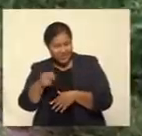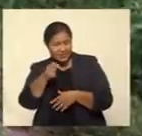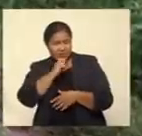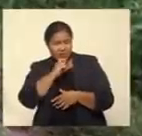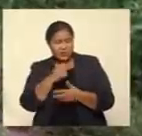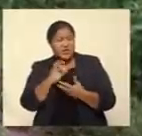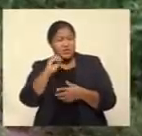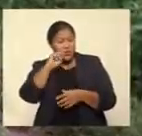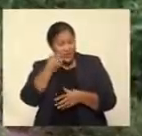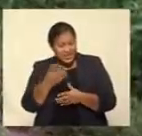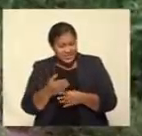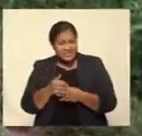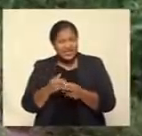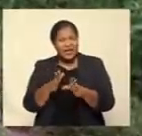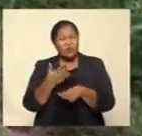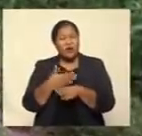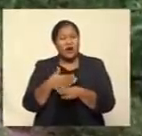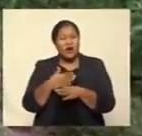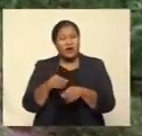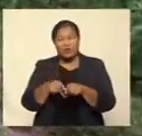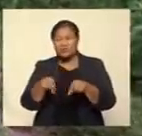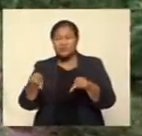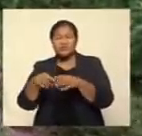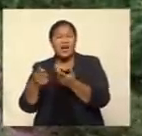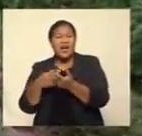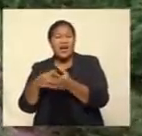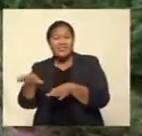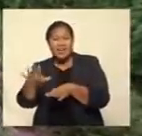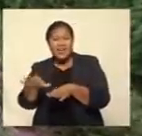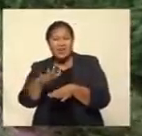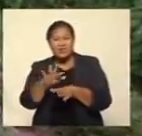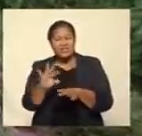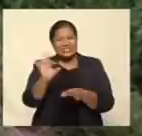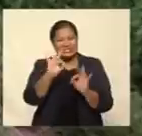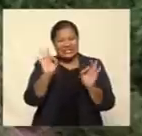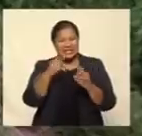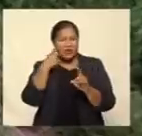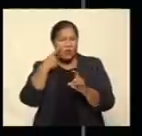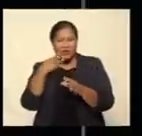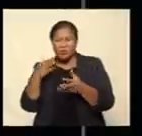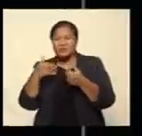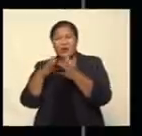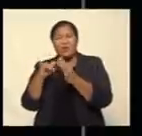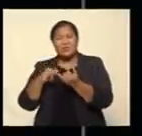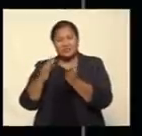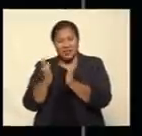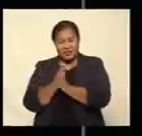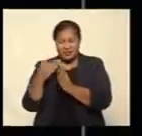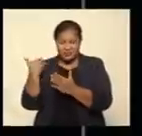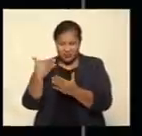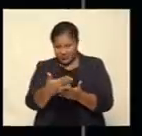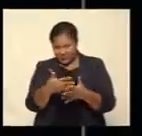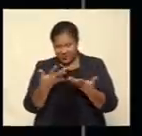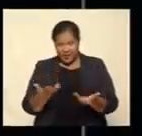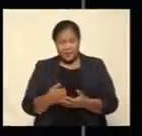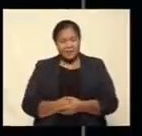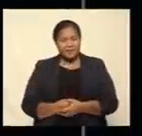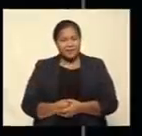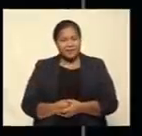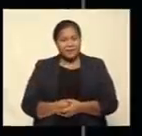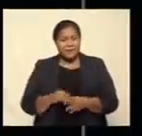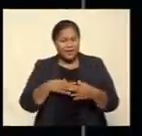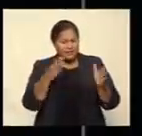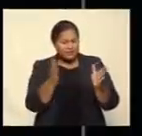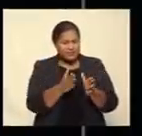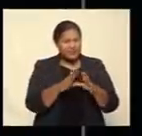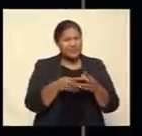on recovering additional areas that have been without water since Sunday evening. Minimal services in the